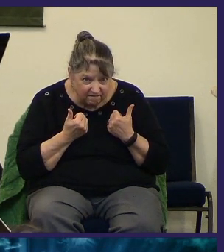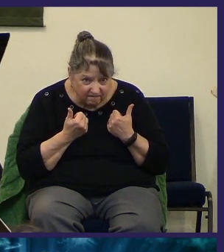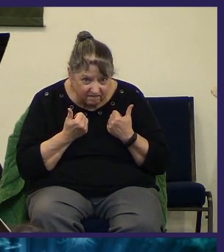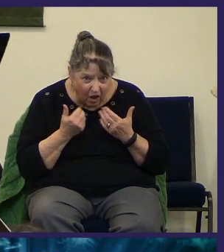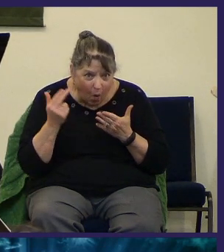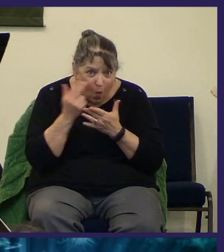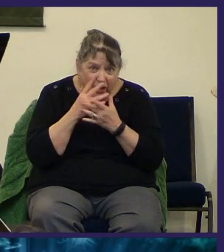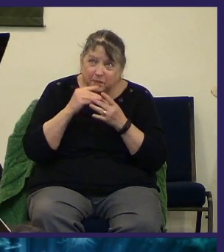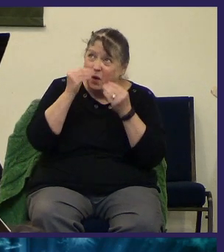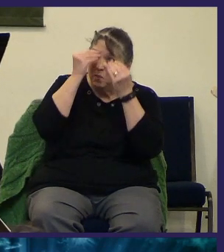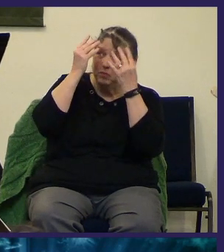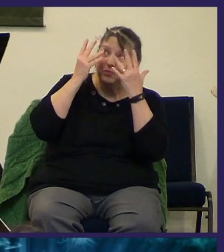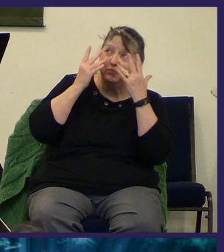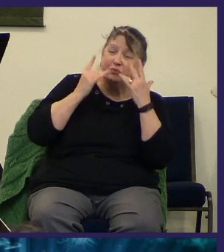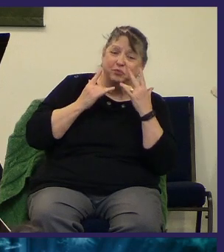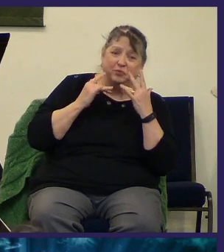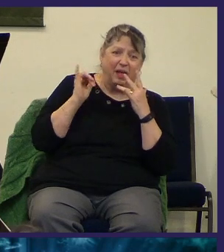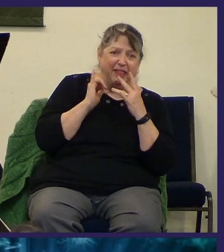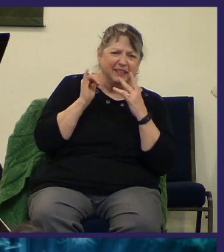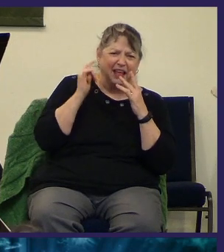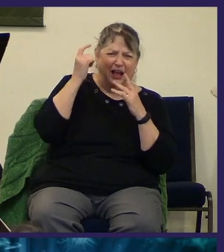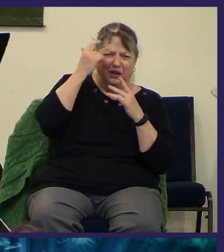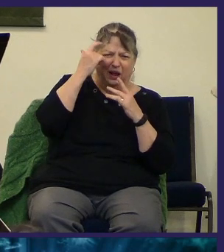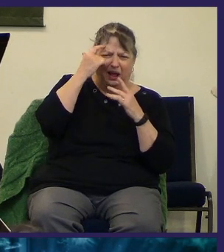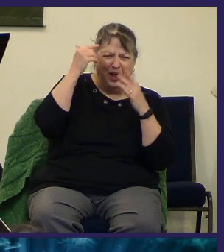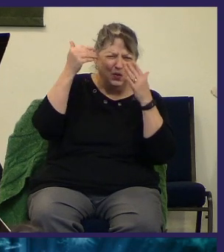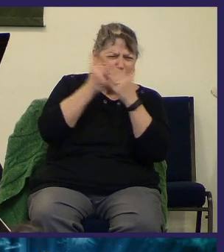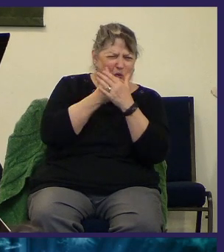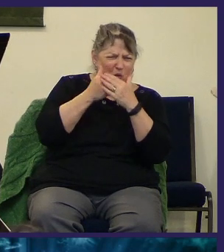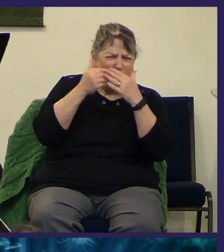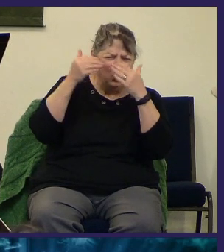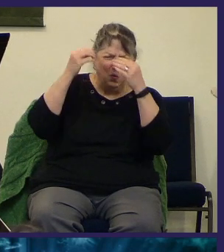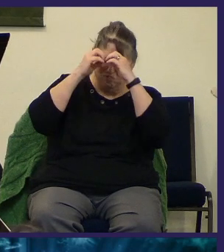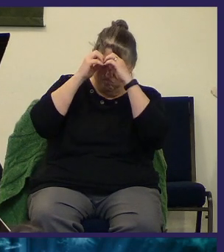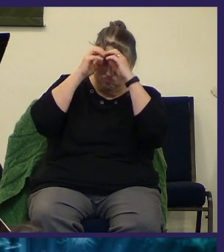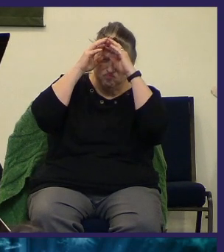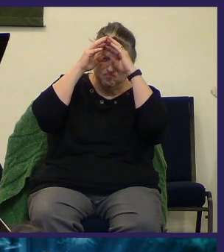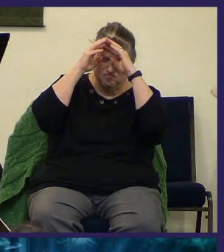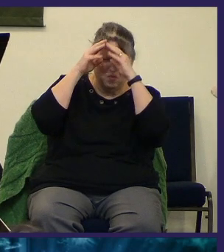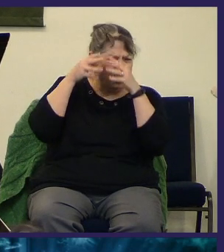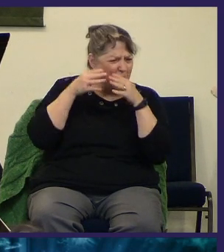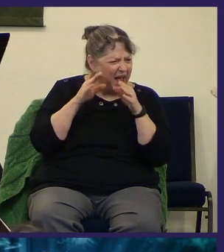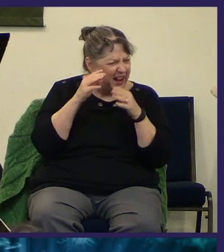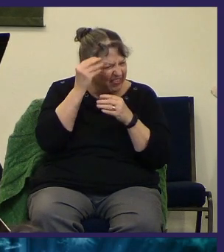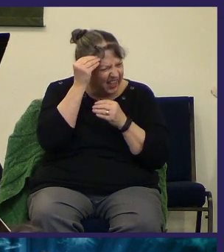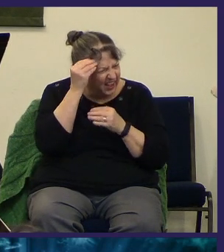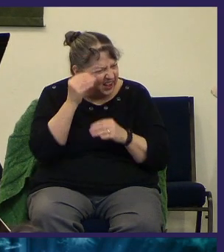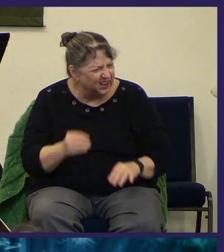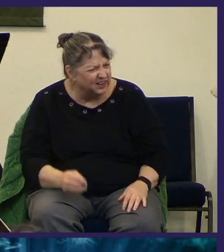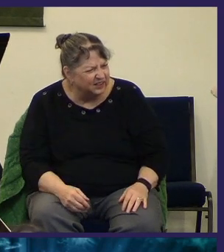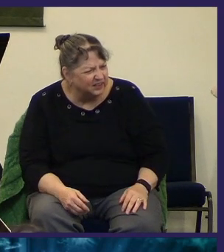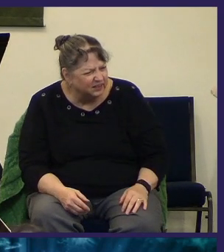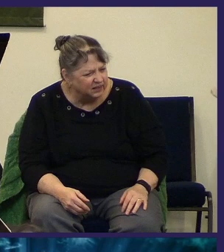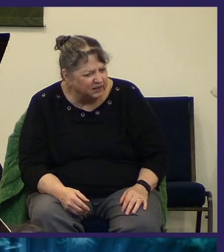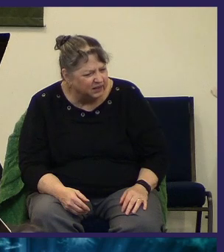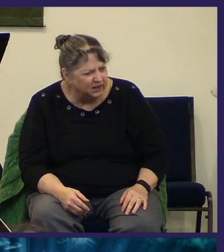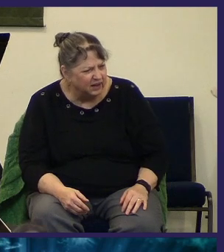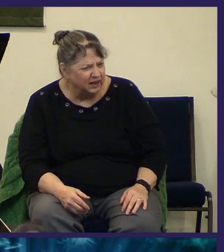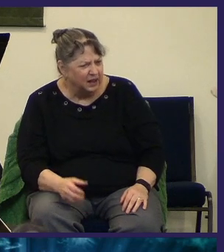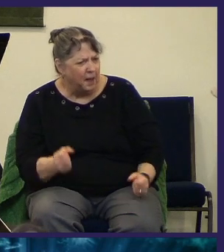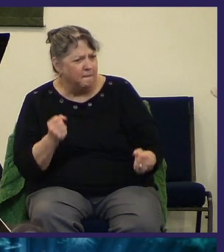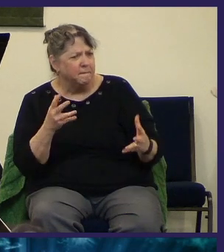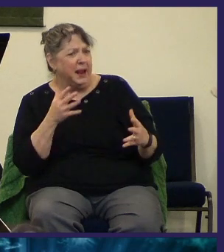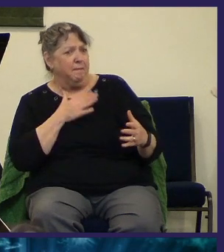it's a renewing of the mind isn't it they they knew me back when i was younger and they look at me now and